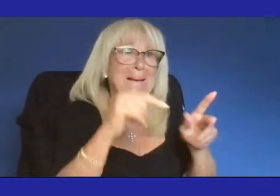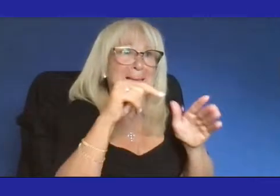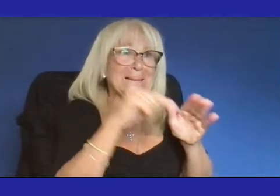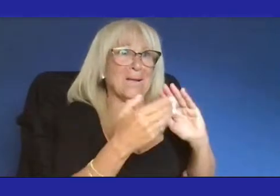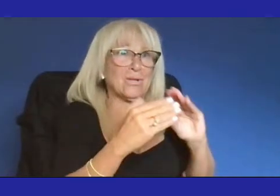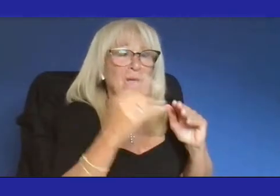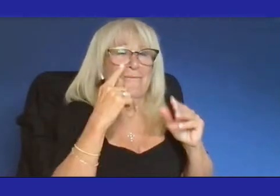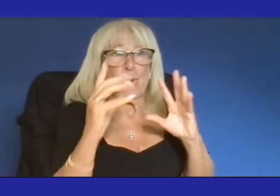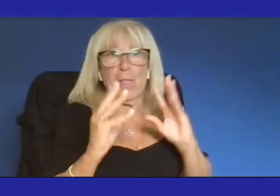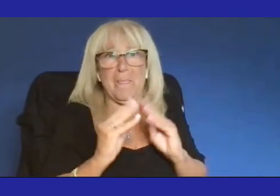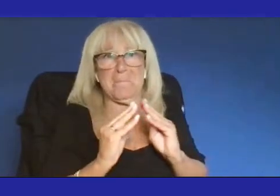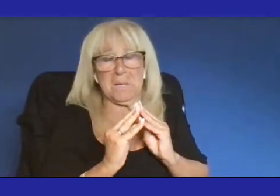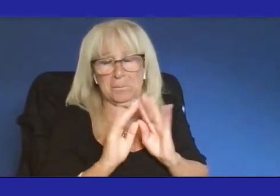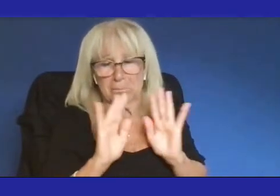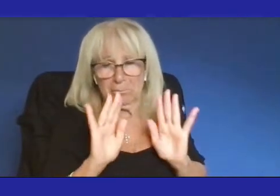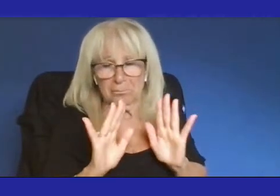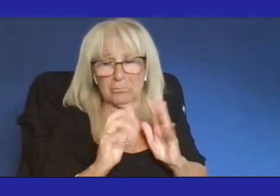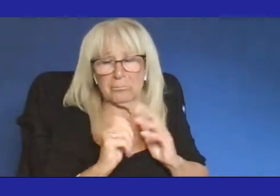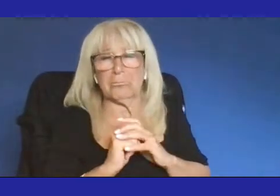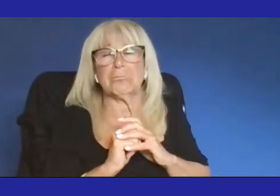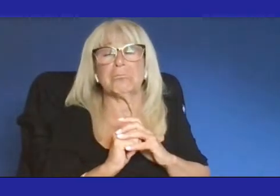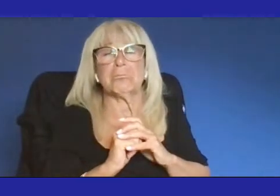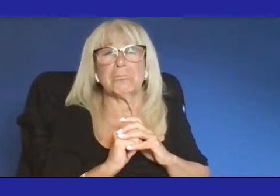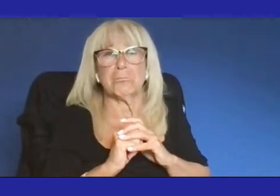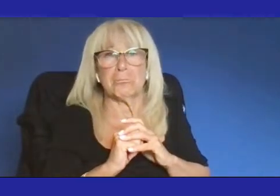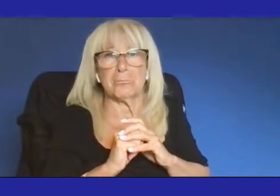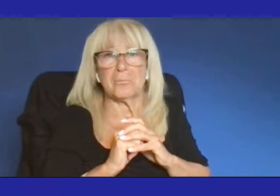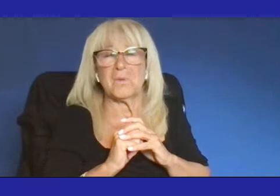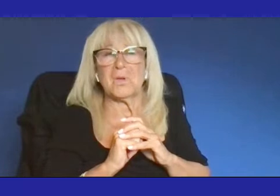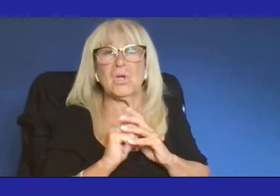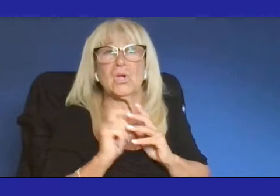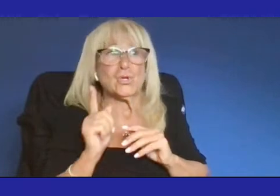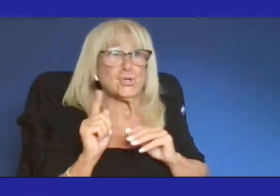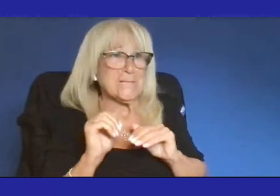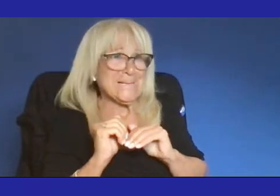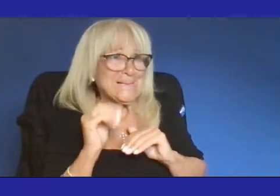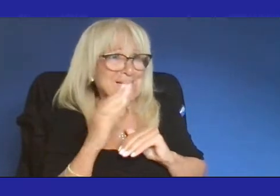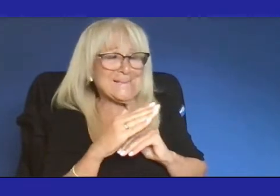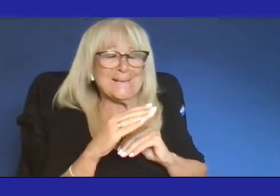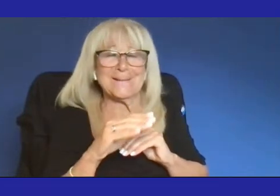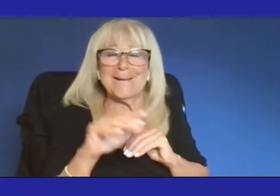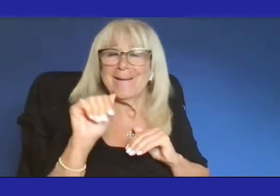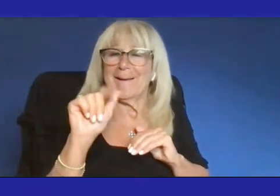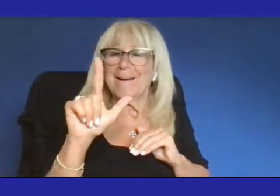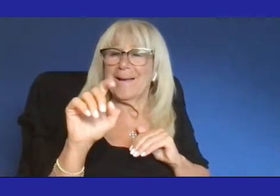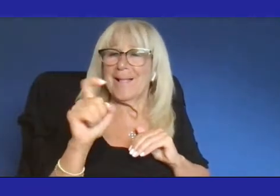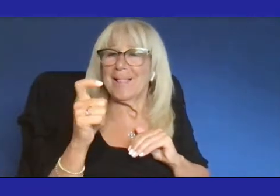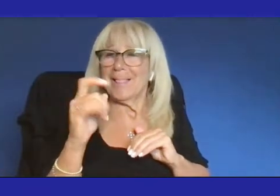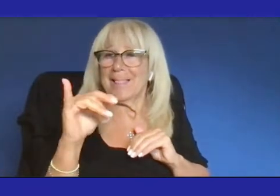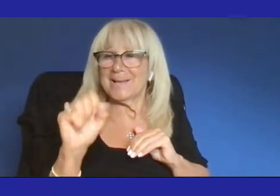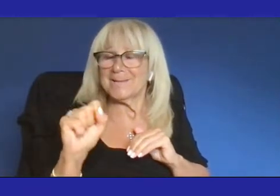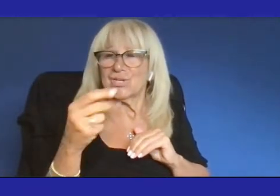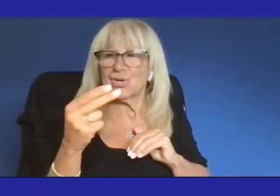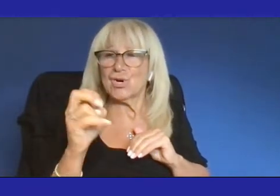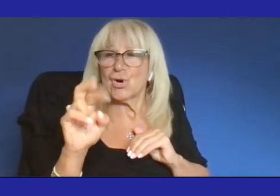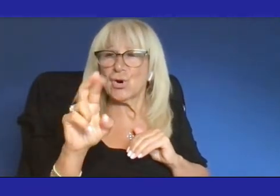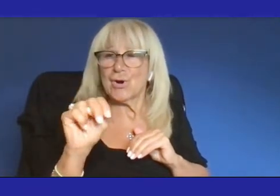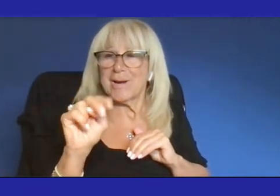meeting. So she's sent Alexis Hernandez, the communications lead